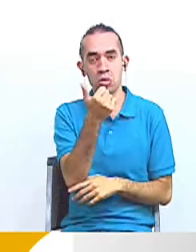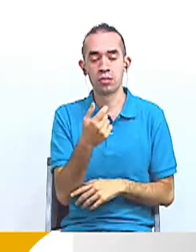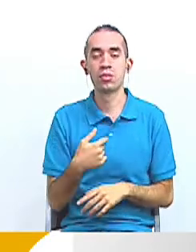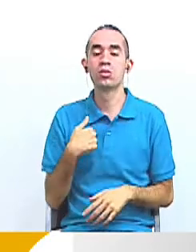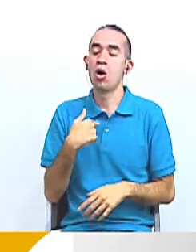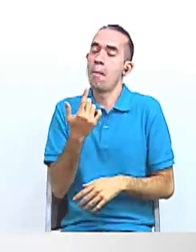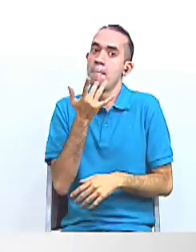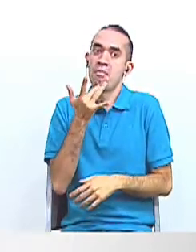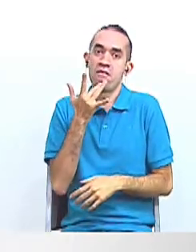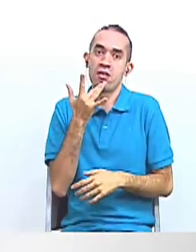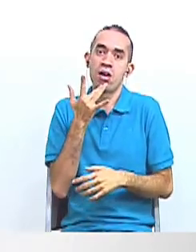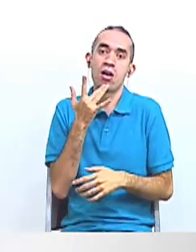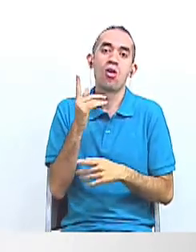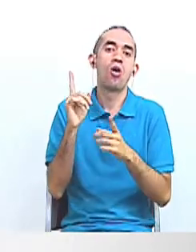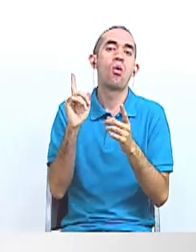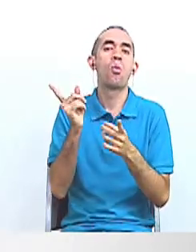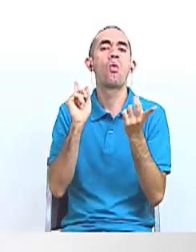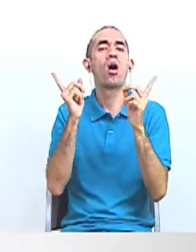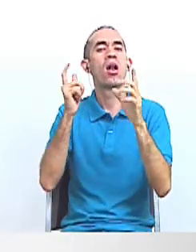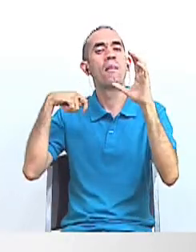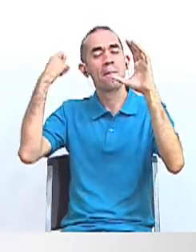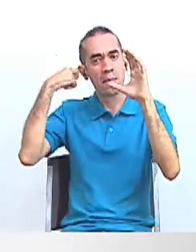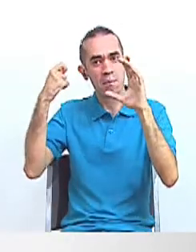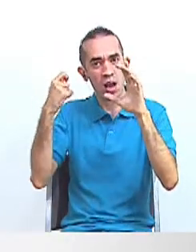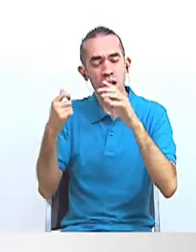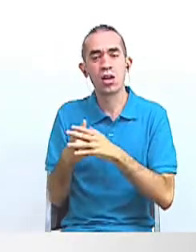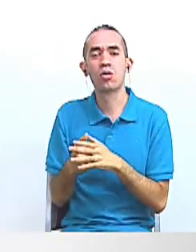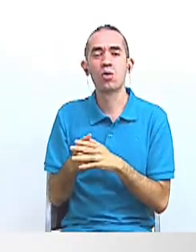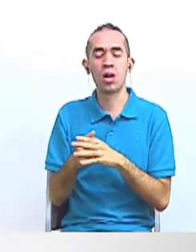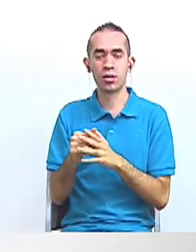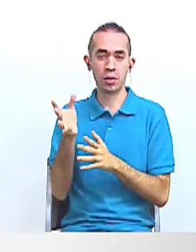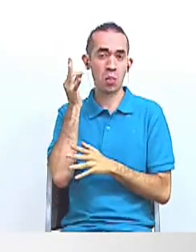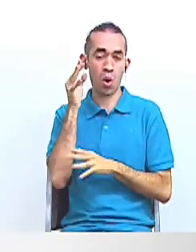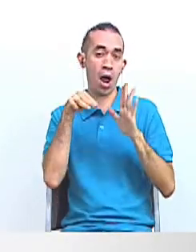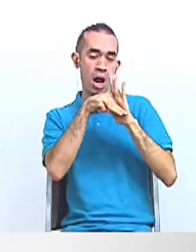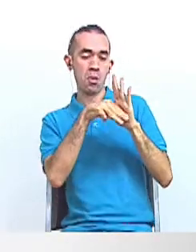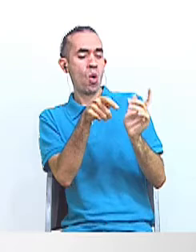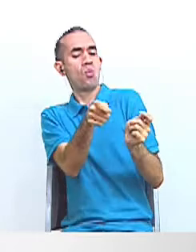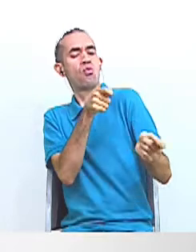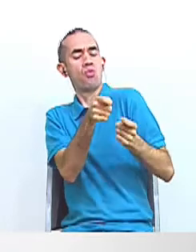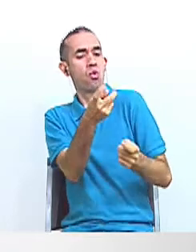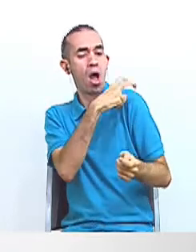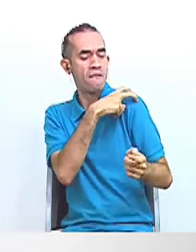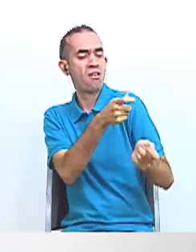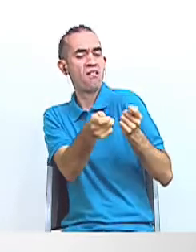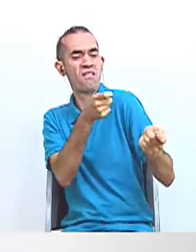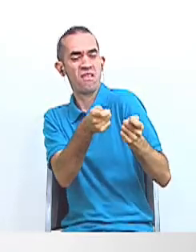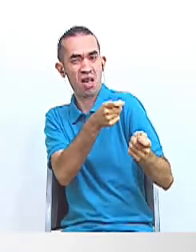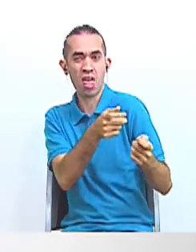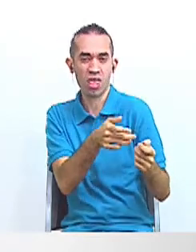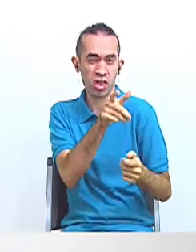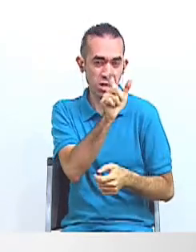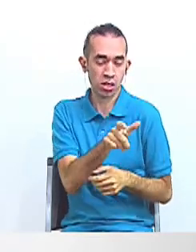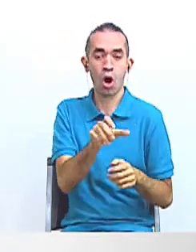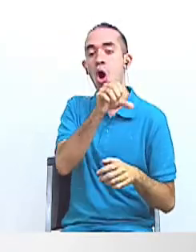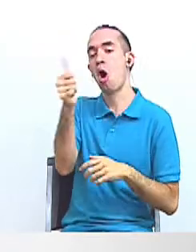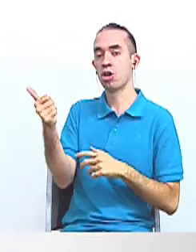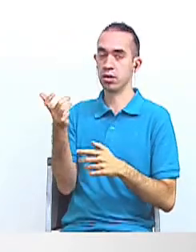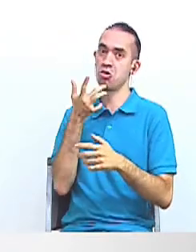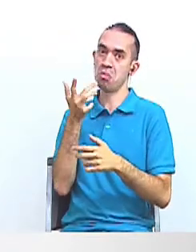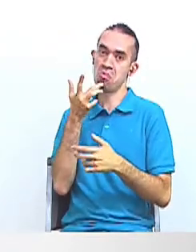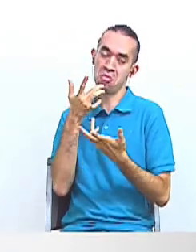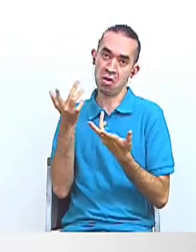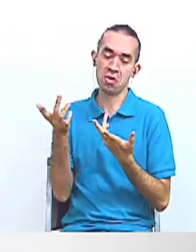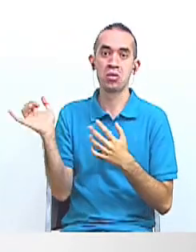Meryl Streep, but I also like The Hunger Games, okay? So now that we are ready, we're going to see what we will